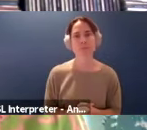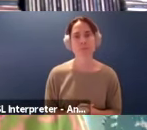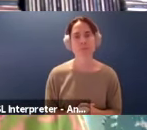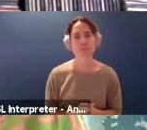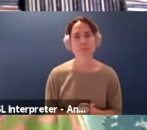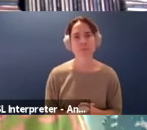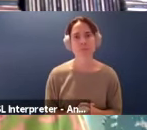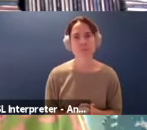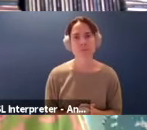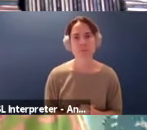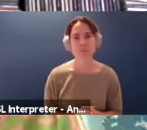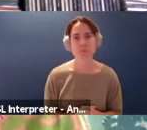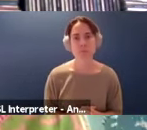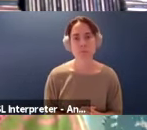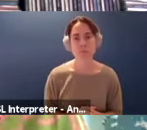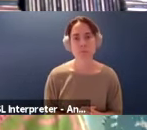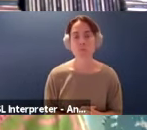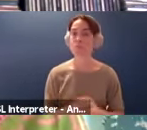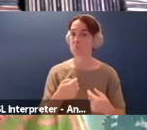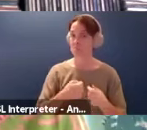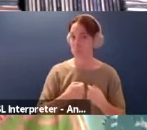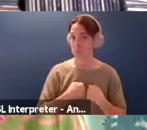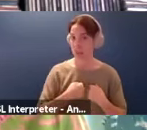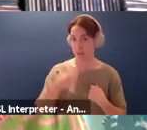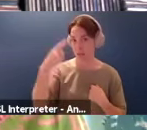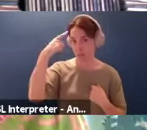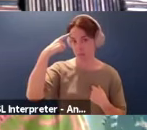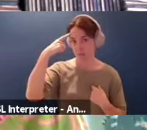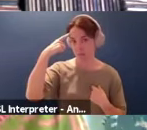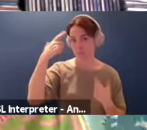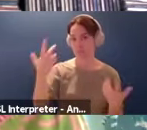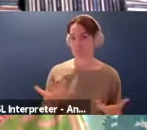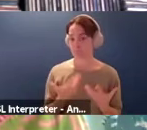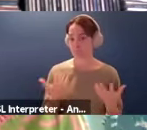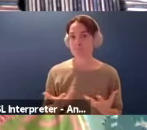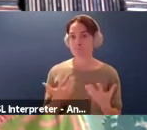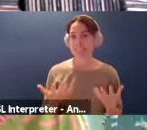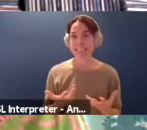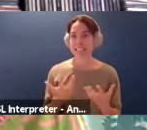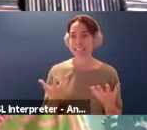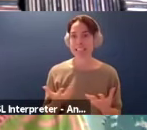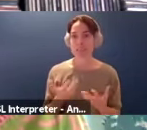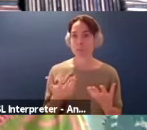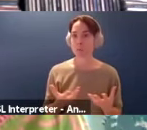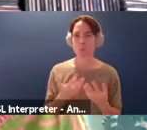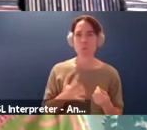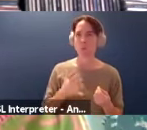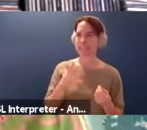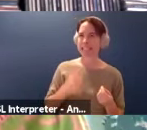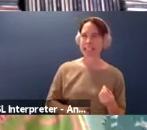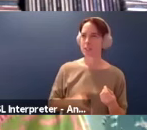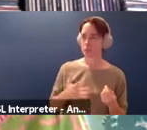um so um i think um that you know it's analogous to think about a similar sort of statement